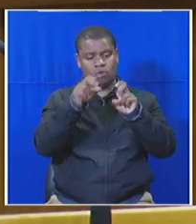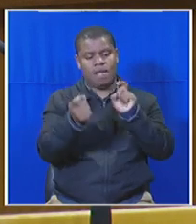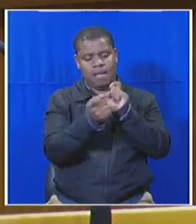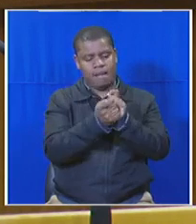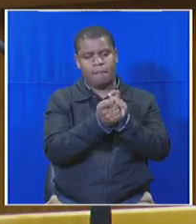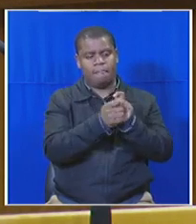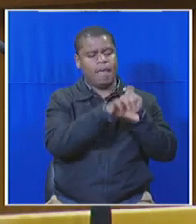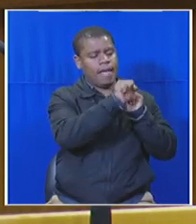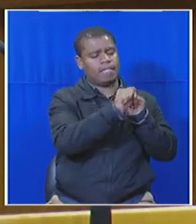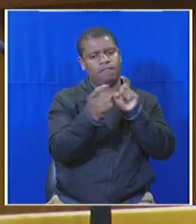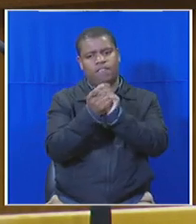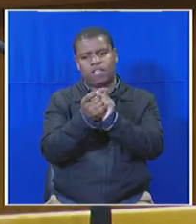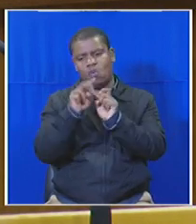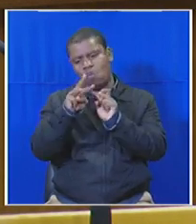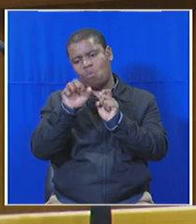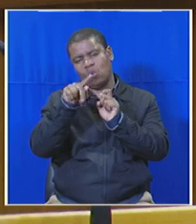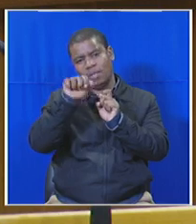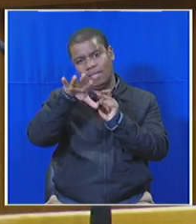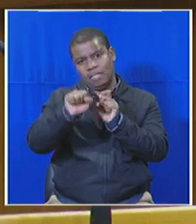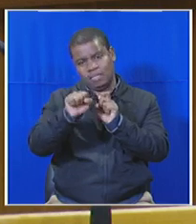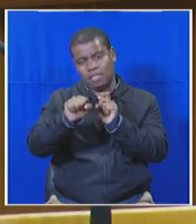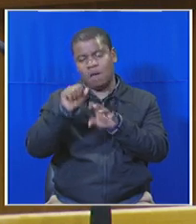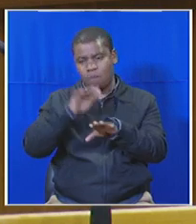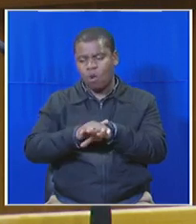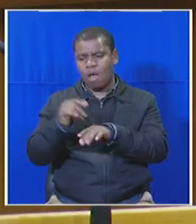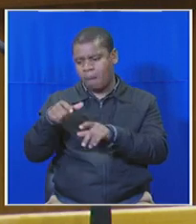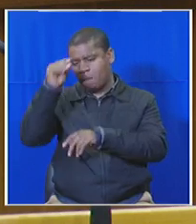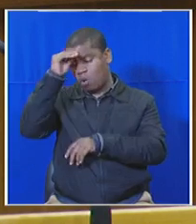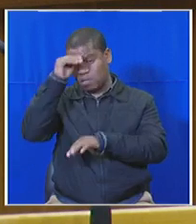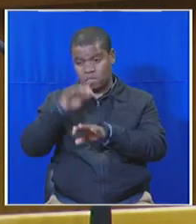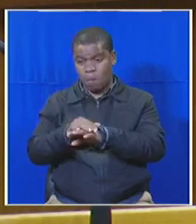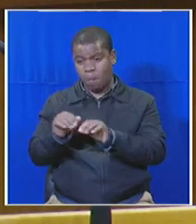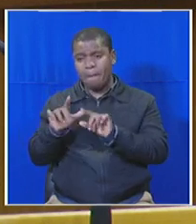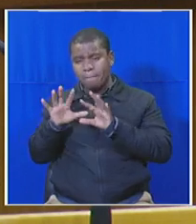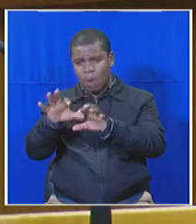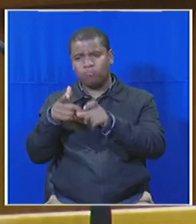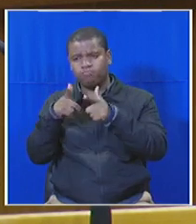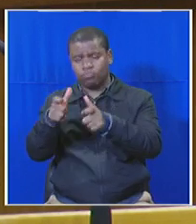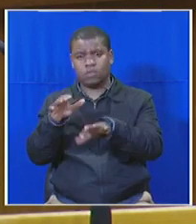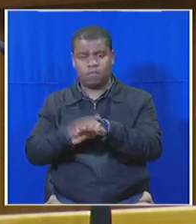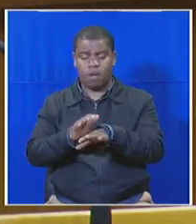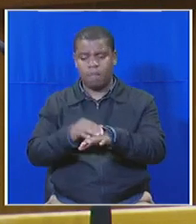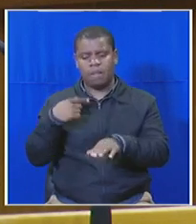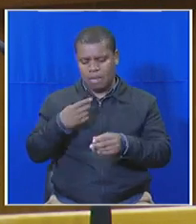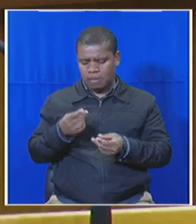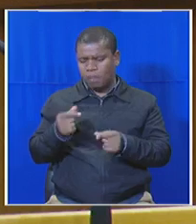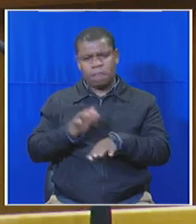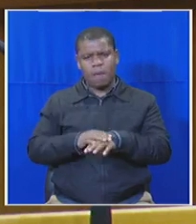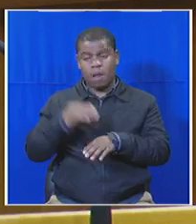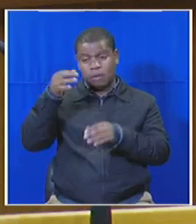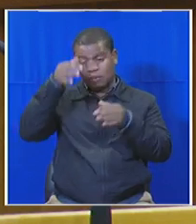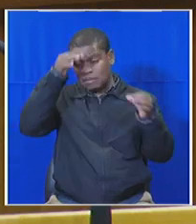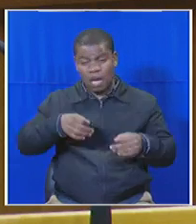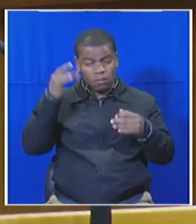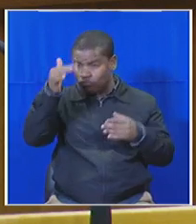a police officer was entitled to use deadly force or not, the officer on the ground does not have the luxury of time to ponder such